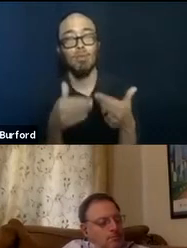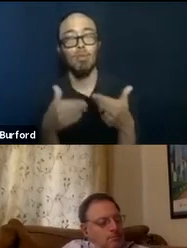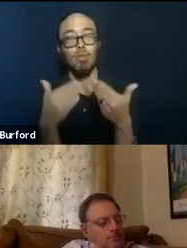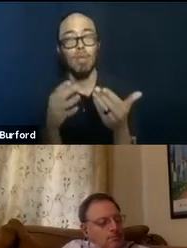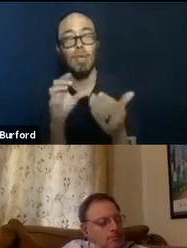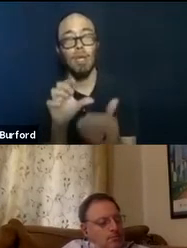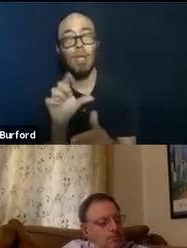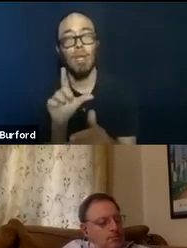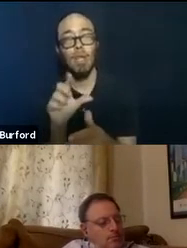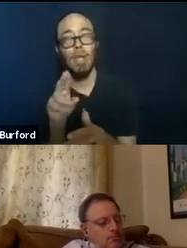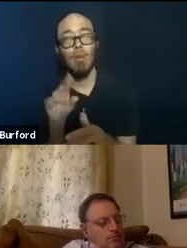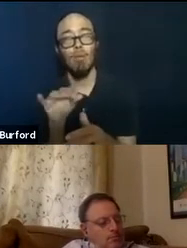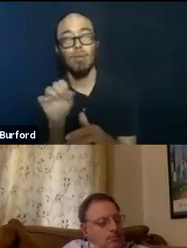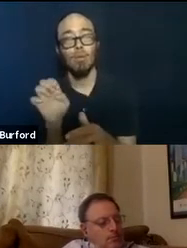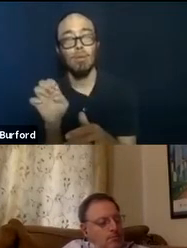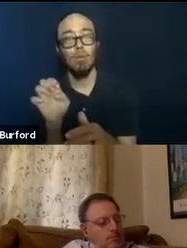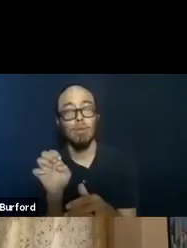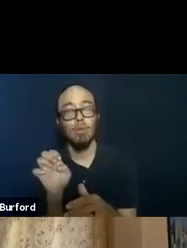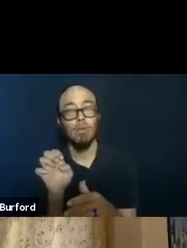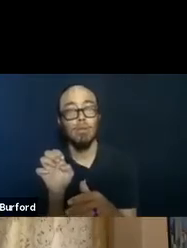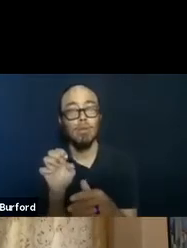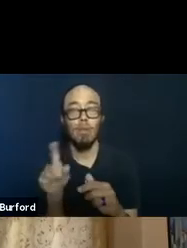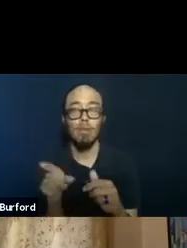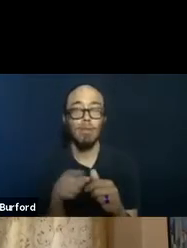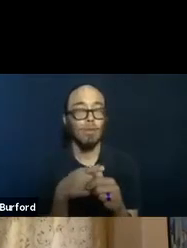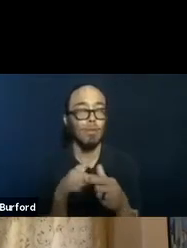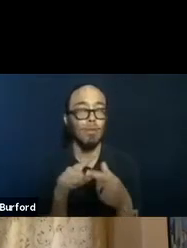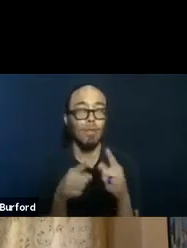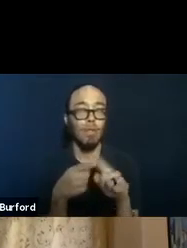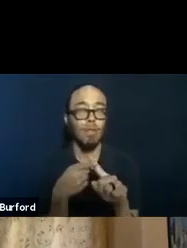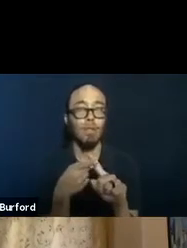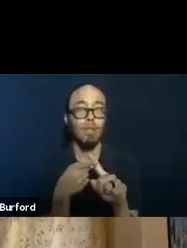Klaus Hockner. First of all, a great friend and